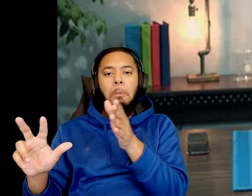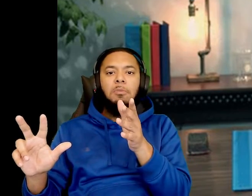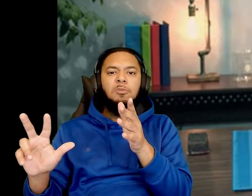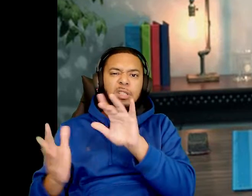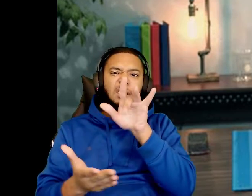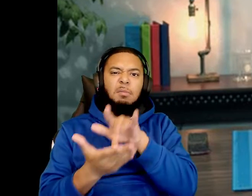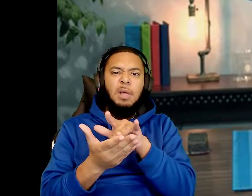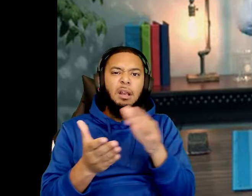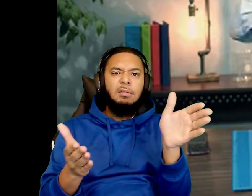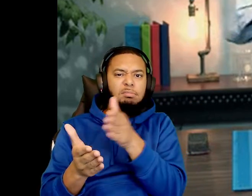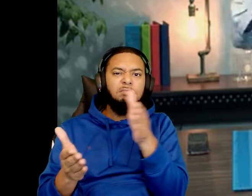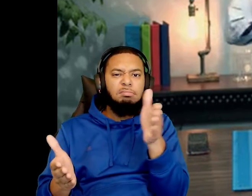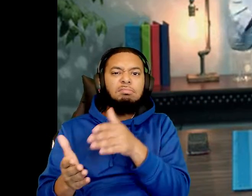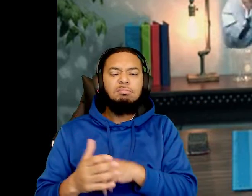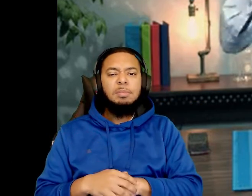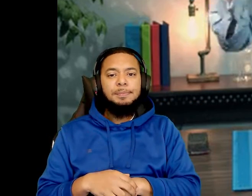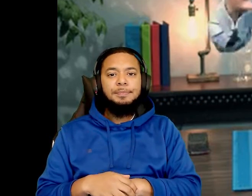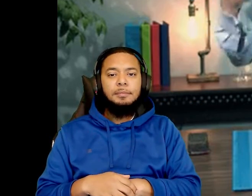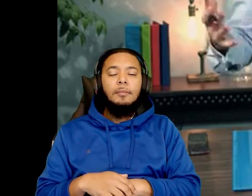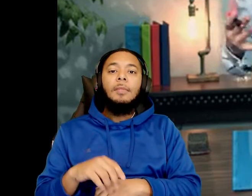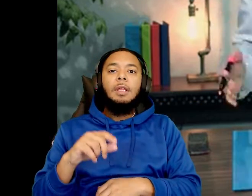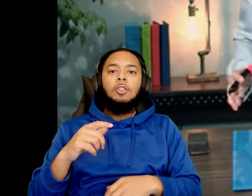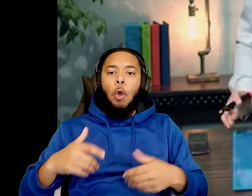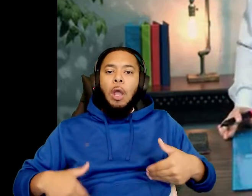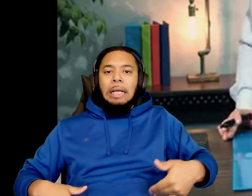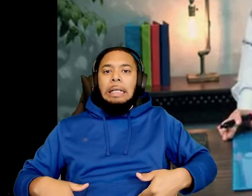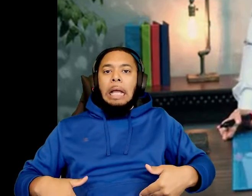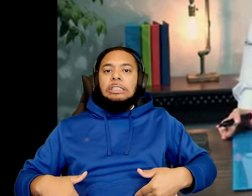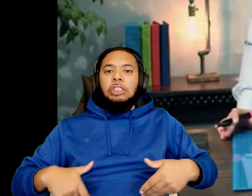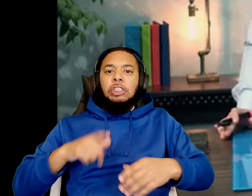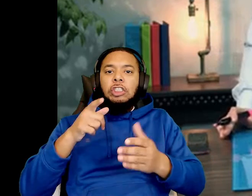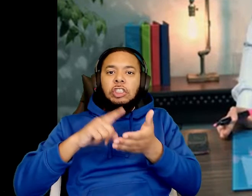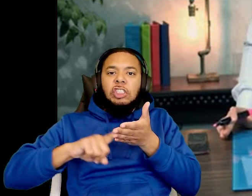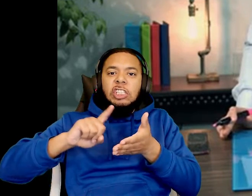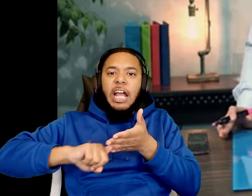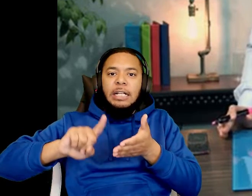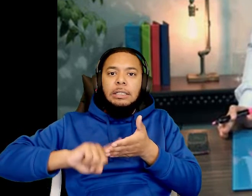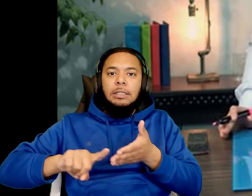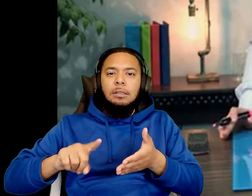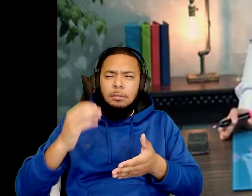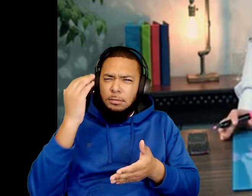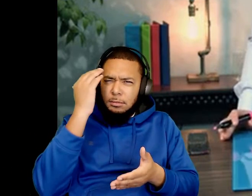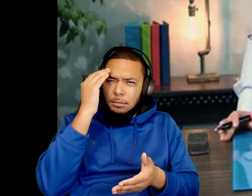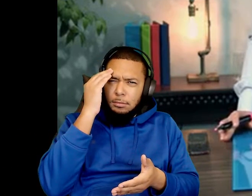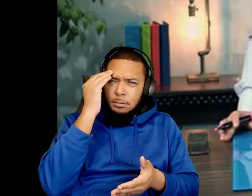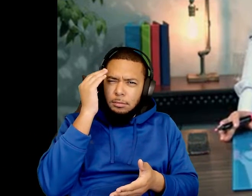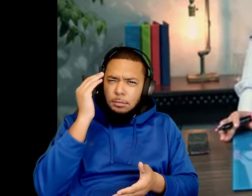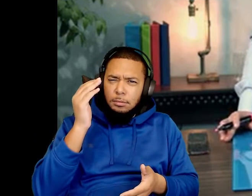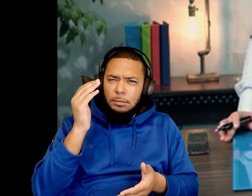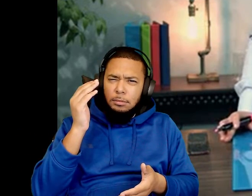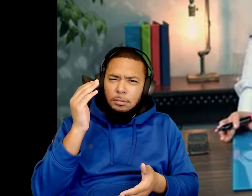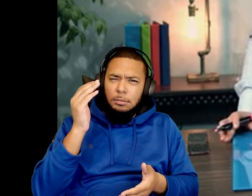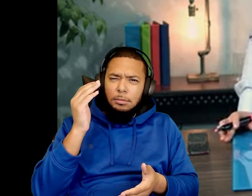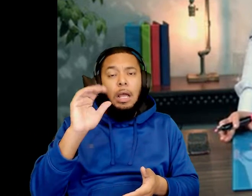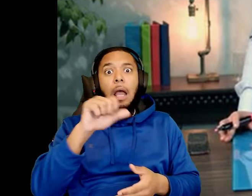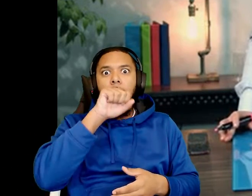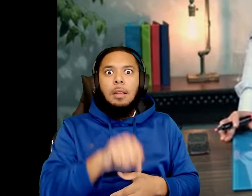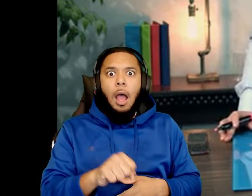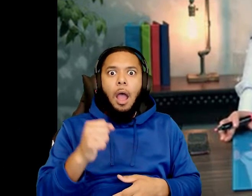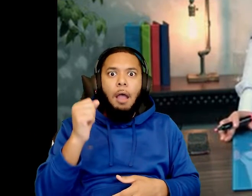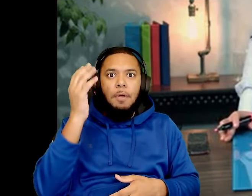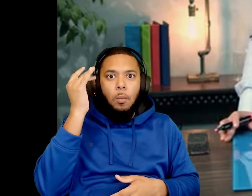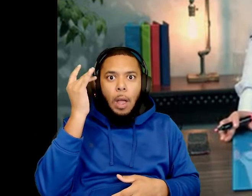and 24 is right there in the middle. So always gut check your averages, right? Gut check. Do you know that? I love that term